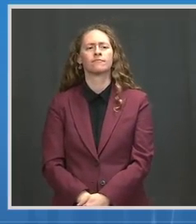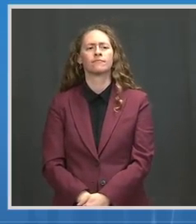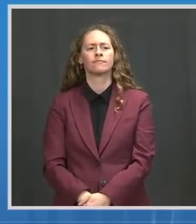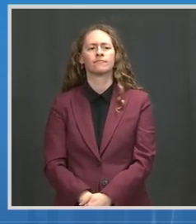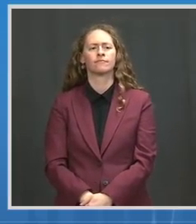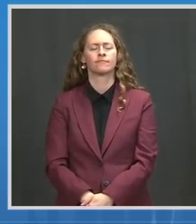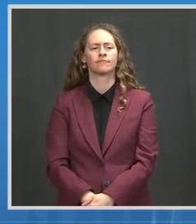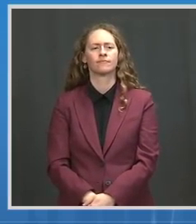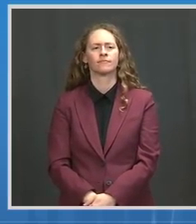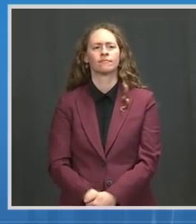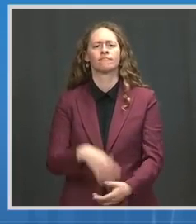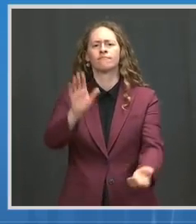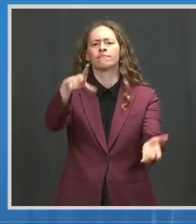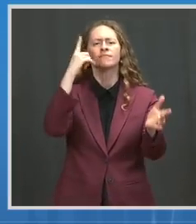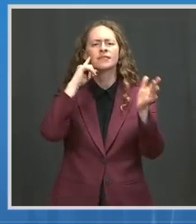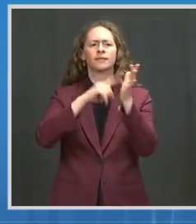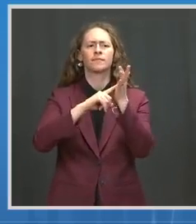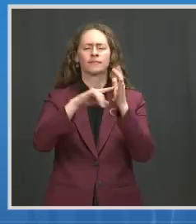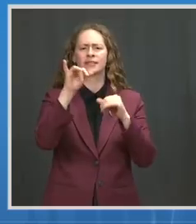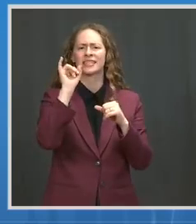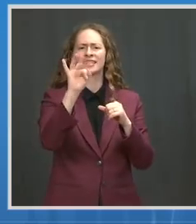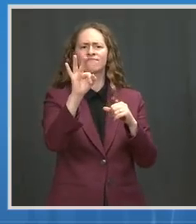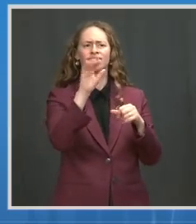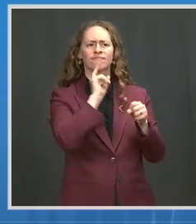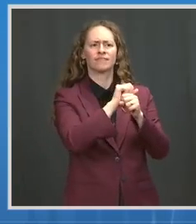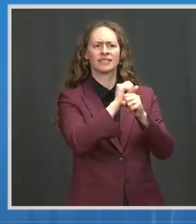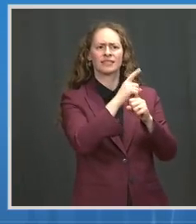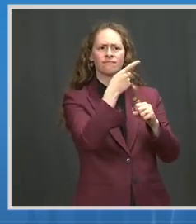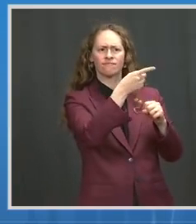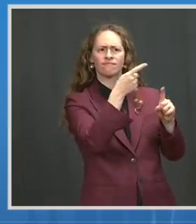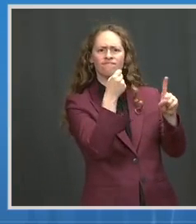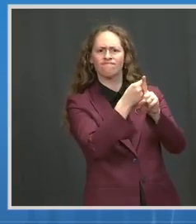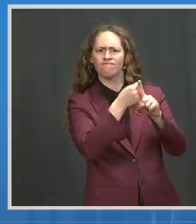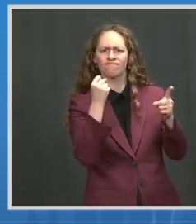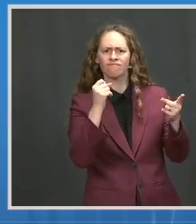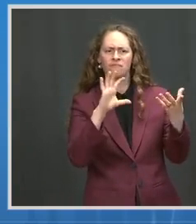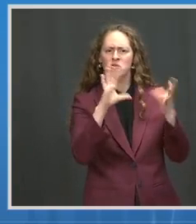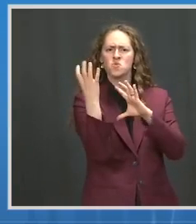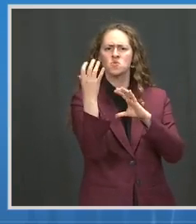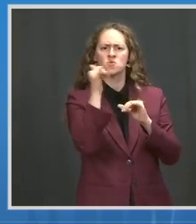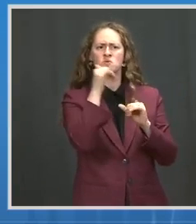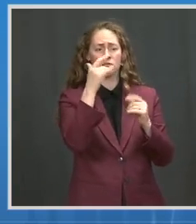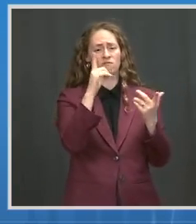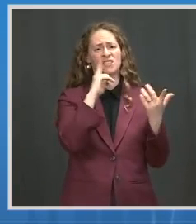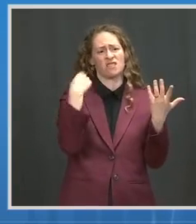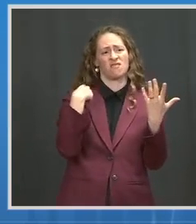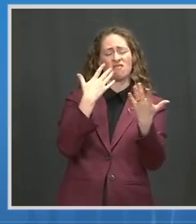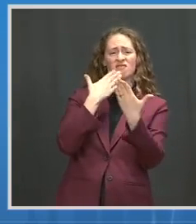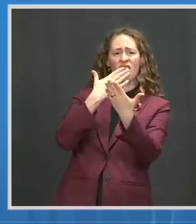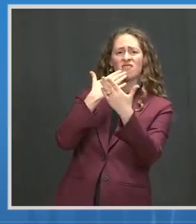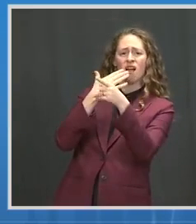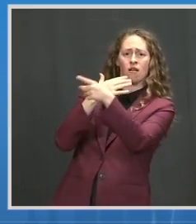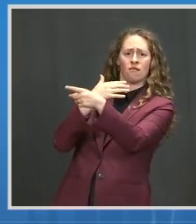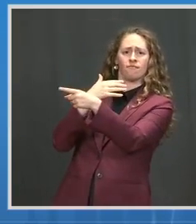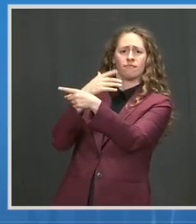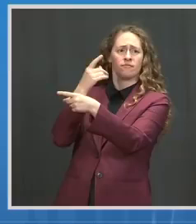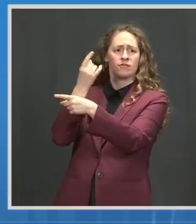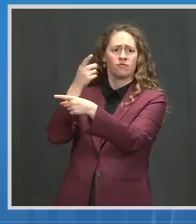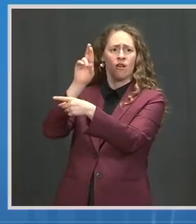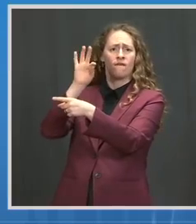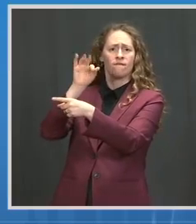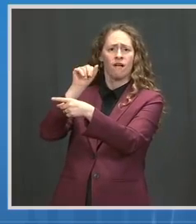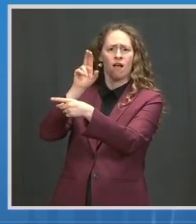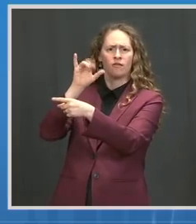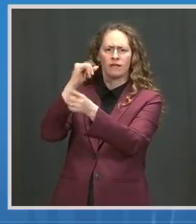place. So thank you, Dr. Fauci. Finally, many Americans say they will get vaccinated if one thing